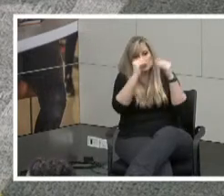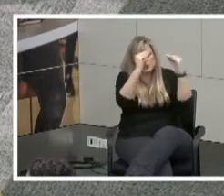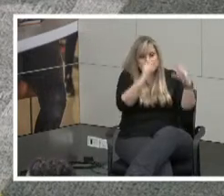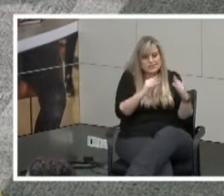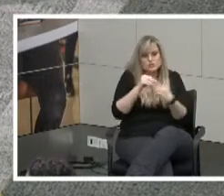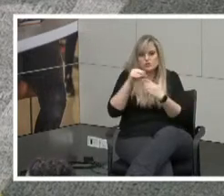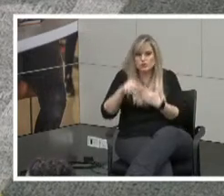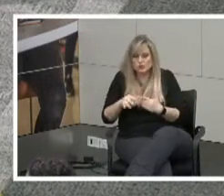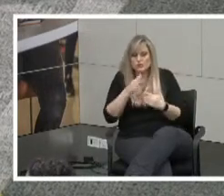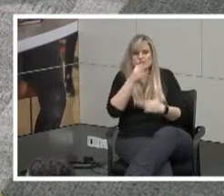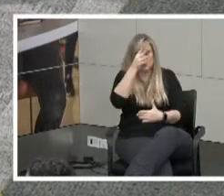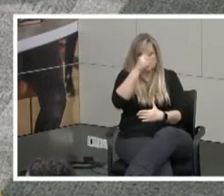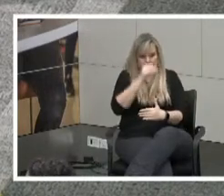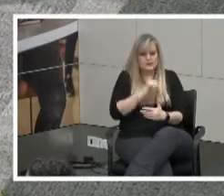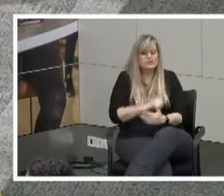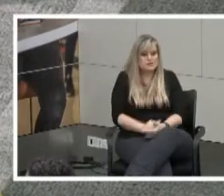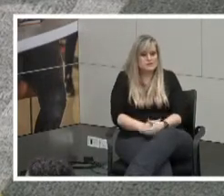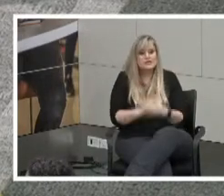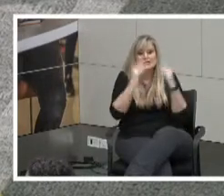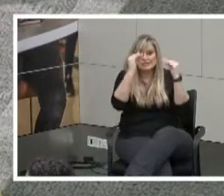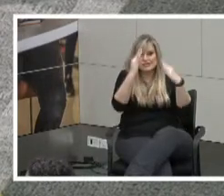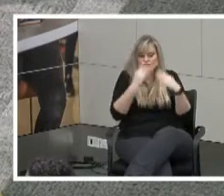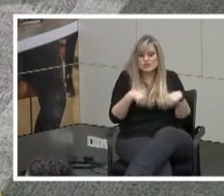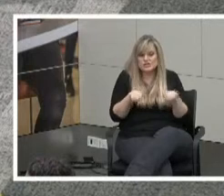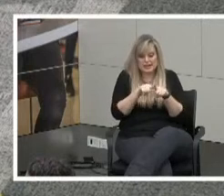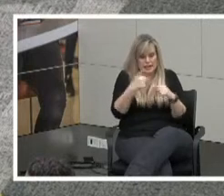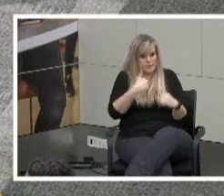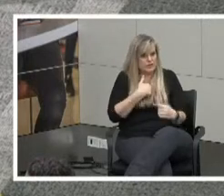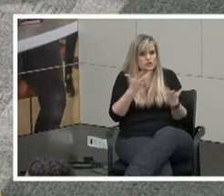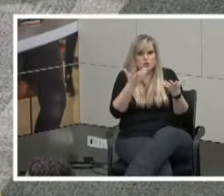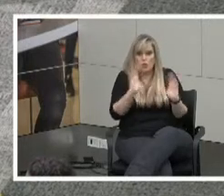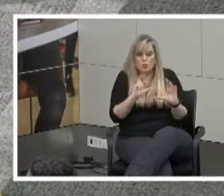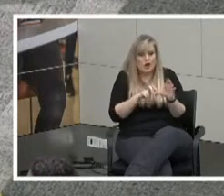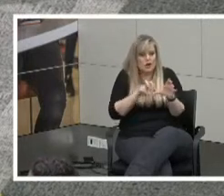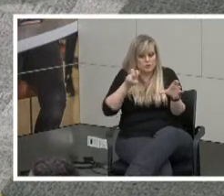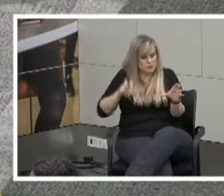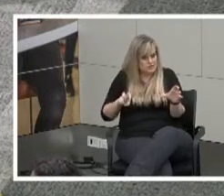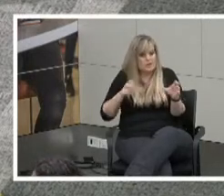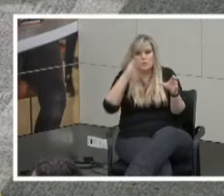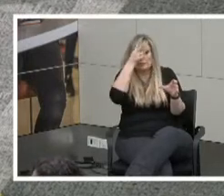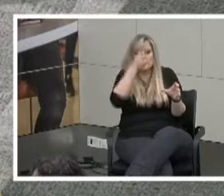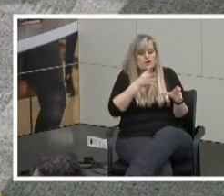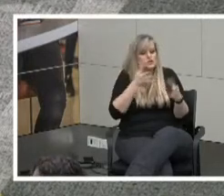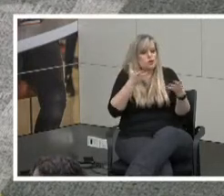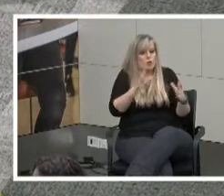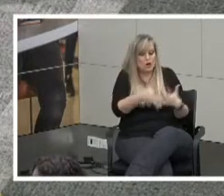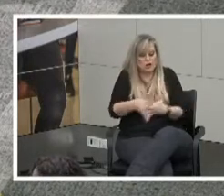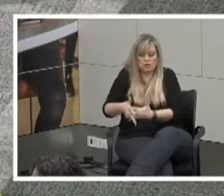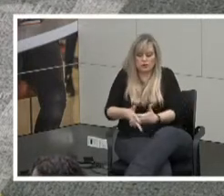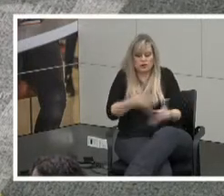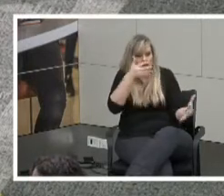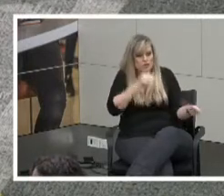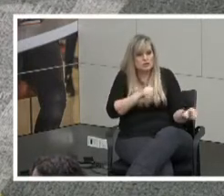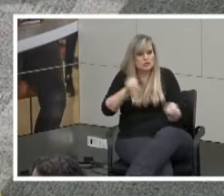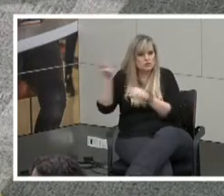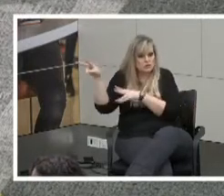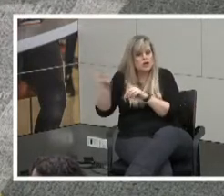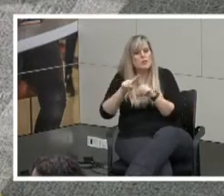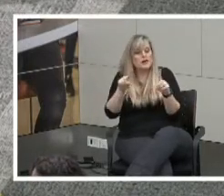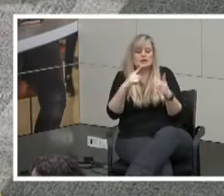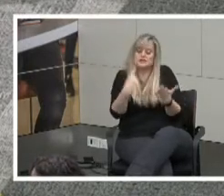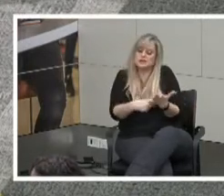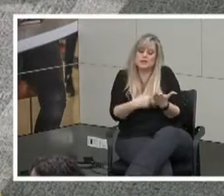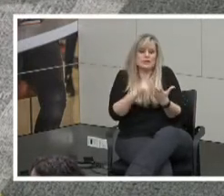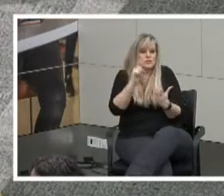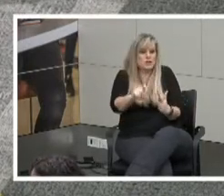students and parents teachers like me don't want to resign parents don't want to uproot their children but sometimes we need to do what